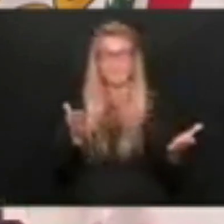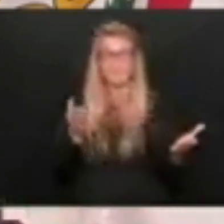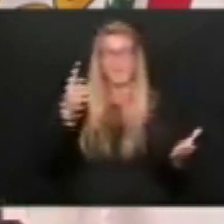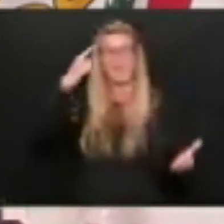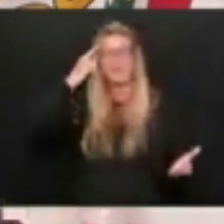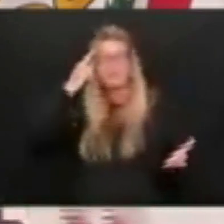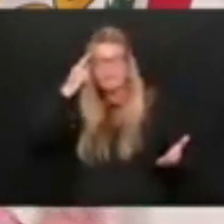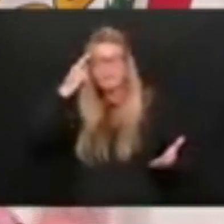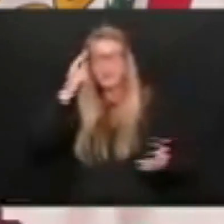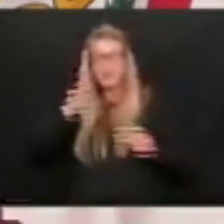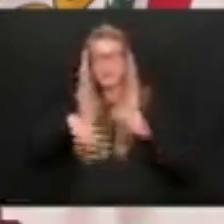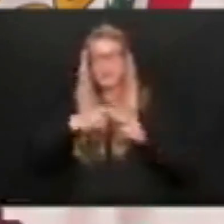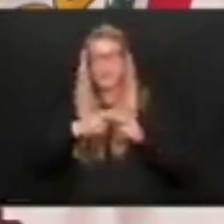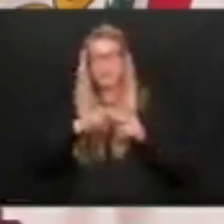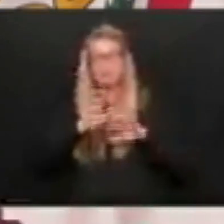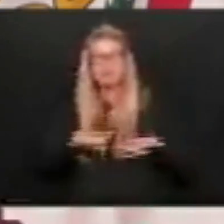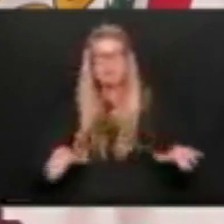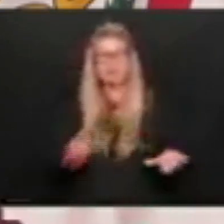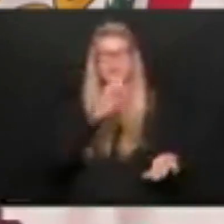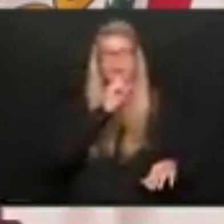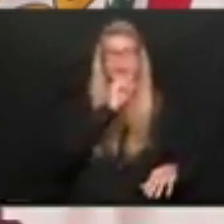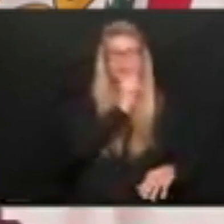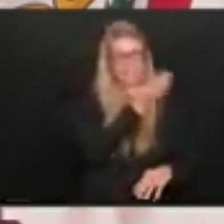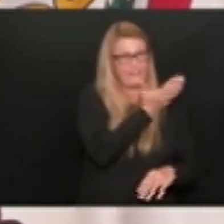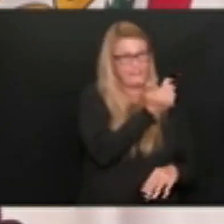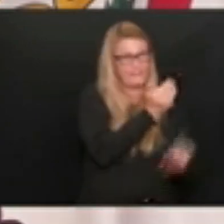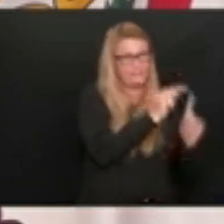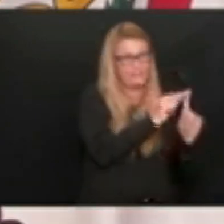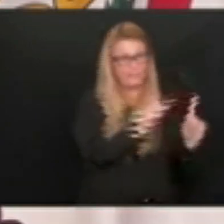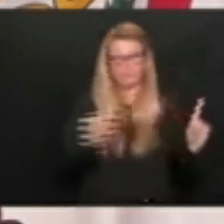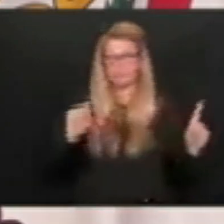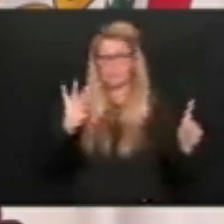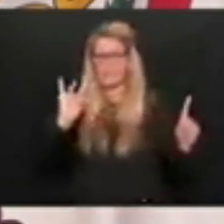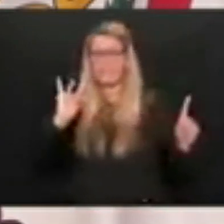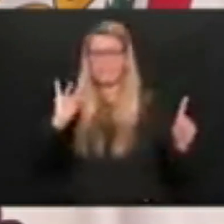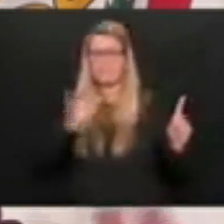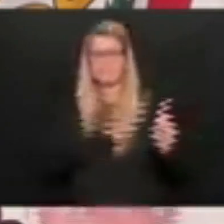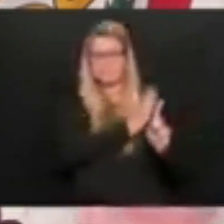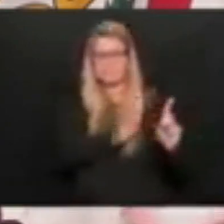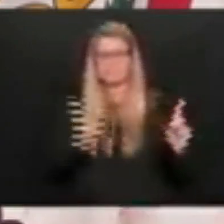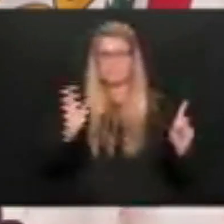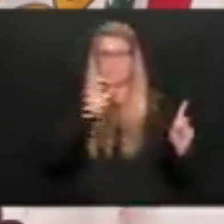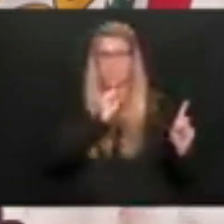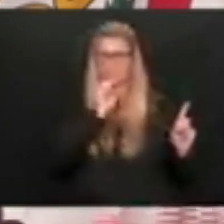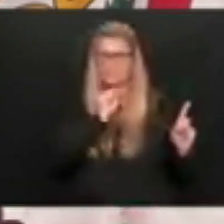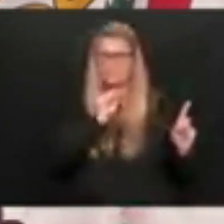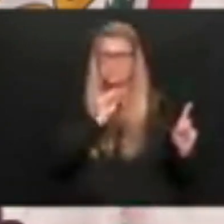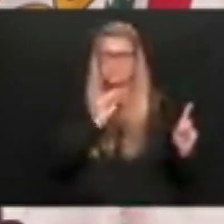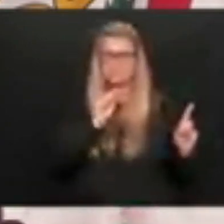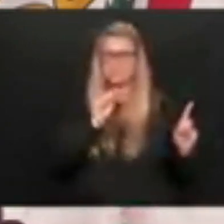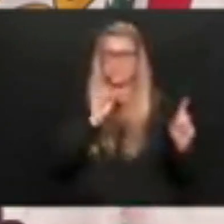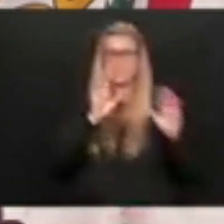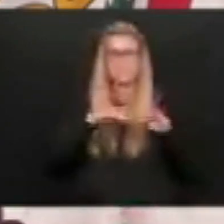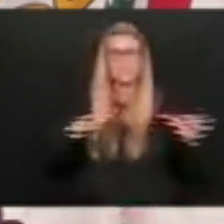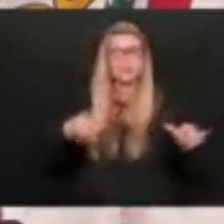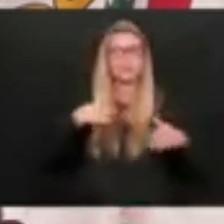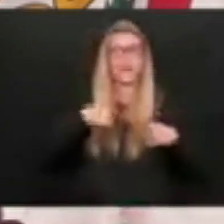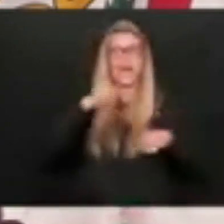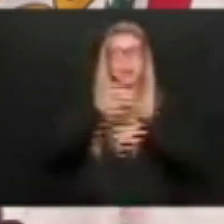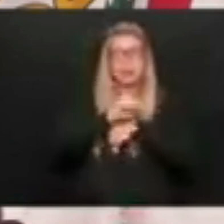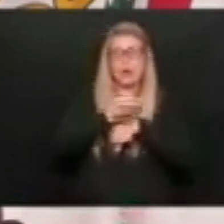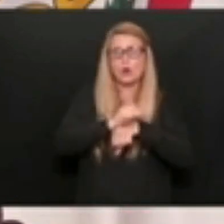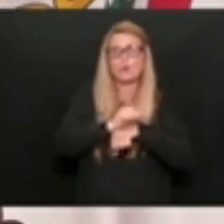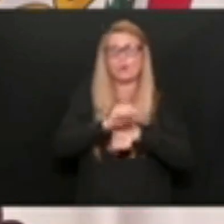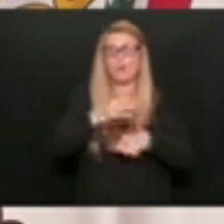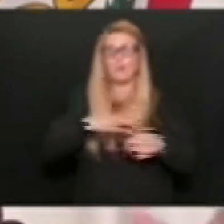kids that are 15 years to 18 years of age, kids that I'm with, kids that